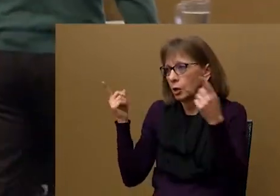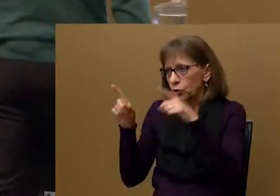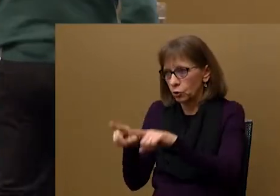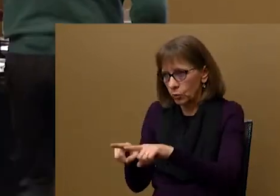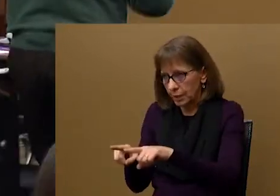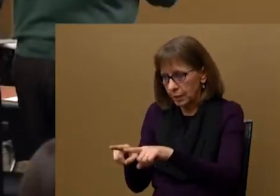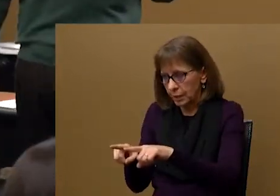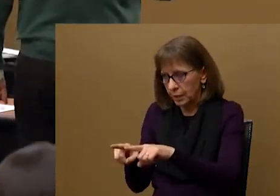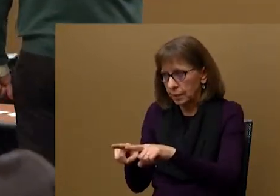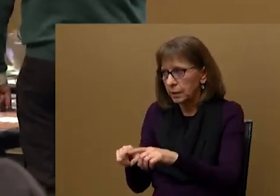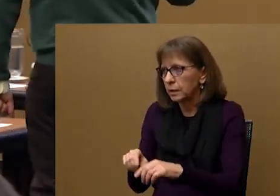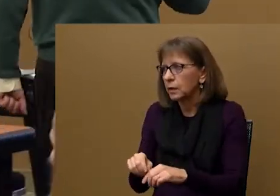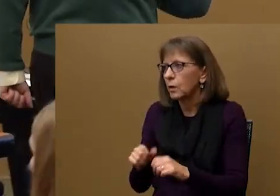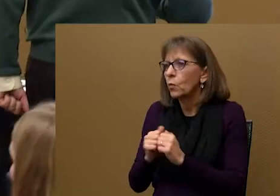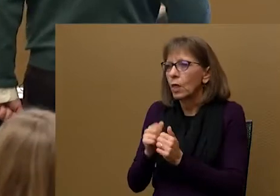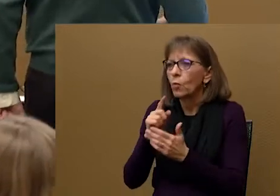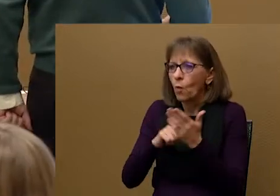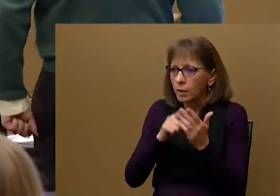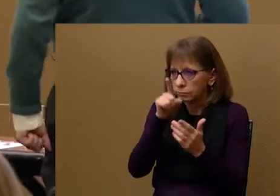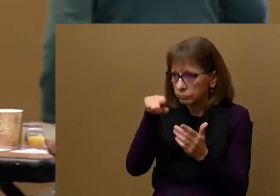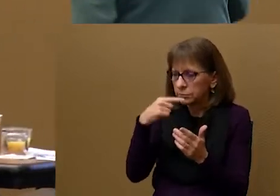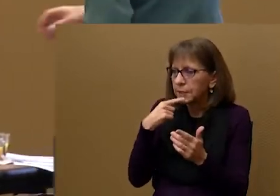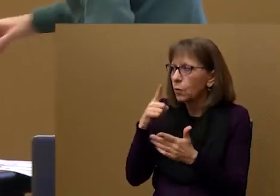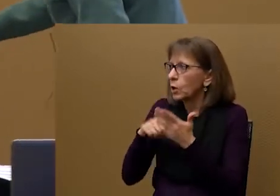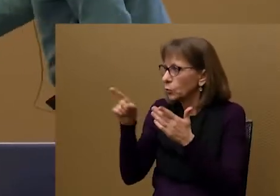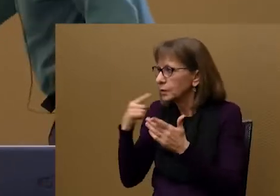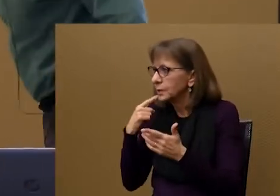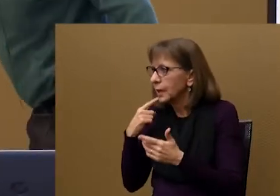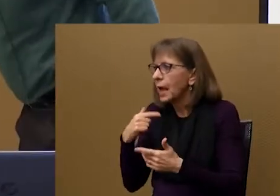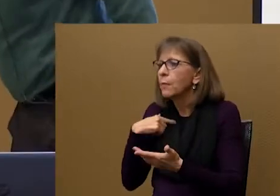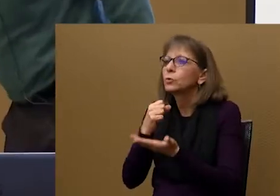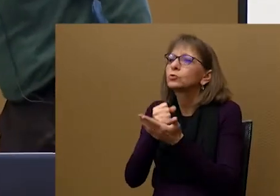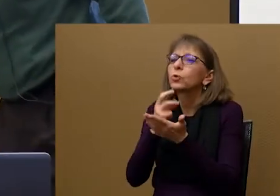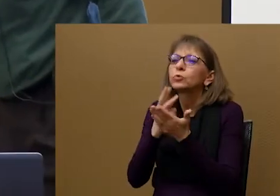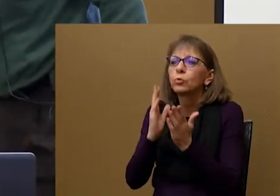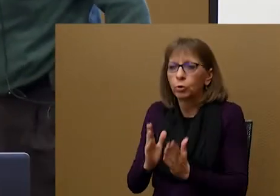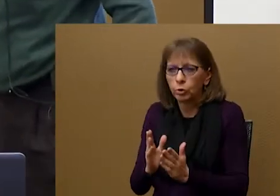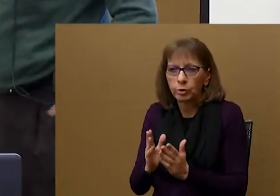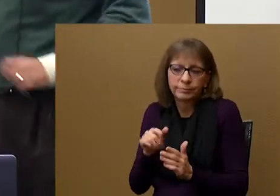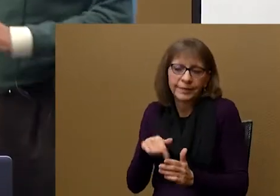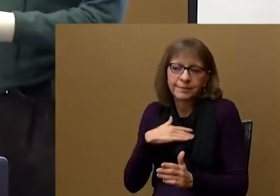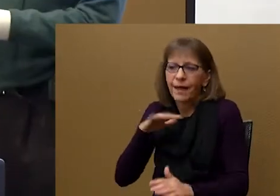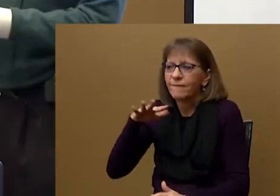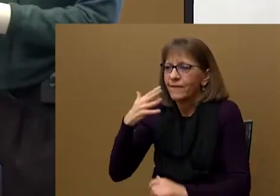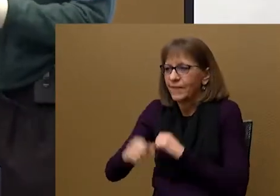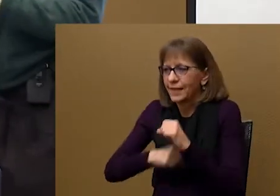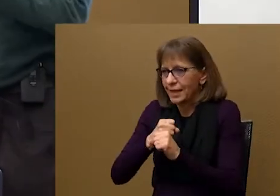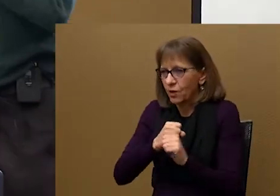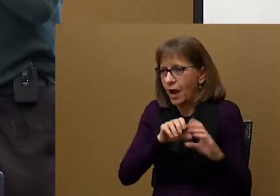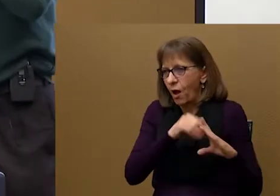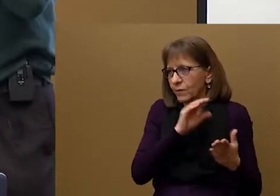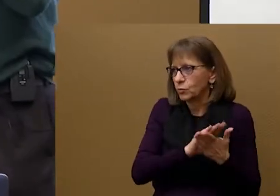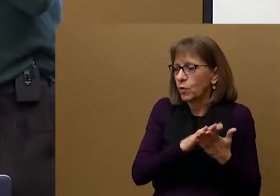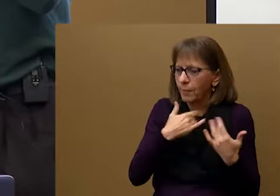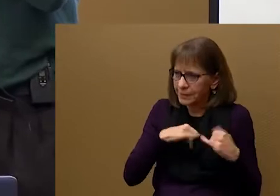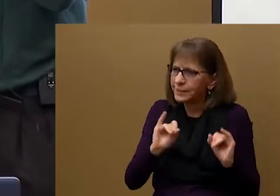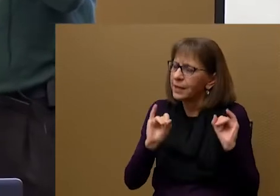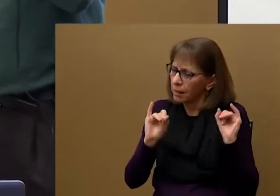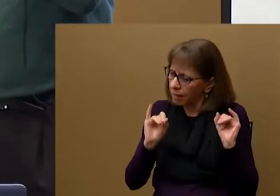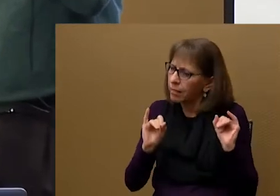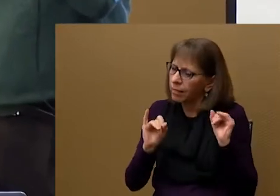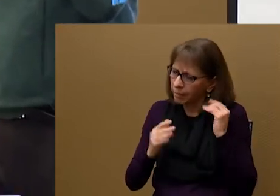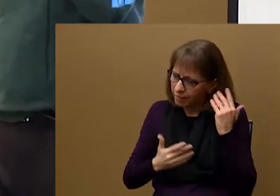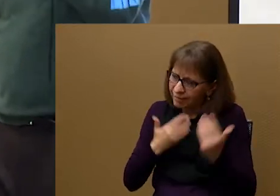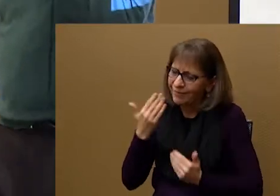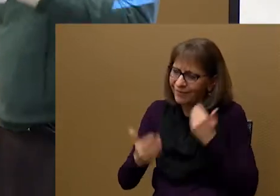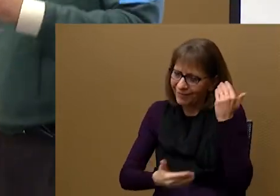So I would agree with what the previous commenter had said, and I agree with what you're saying. And I'm, a social worker, and this is only my 5th year out of